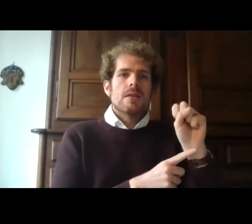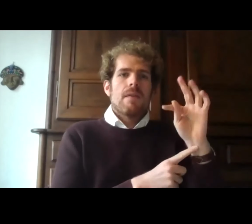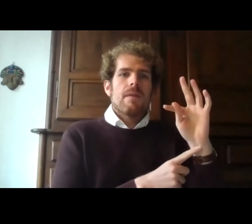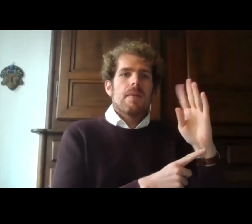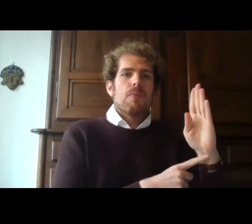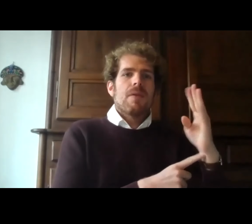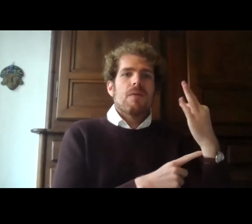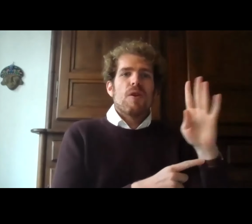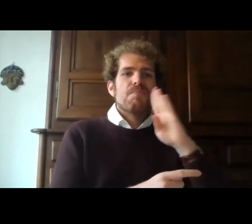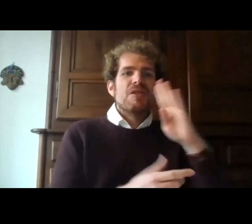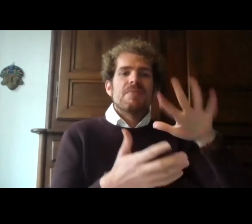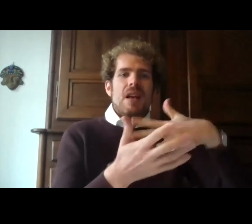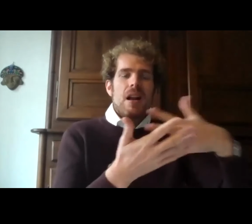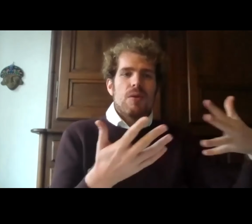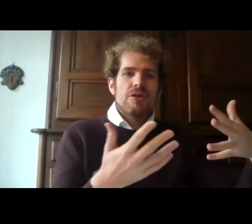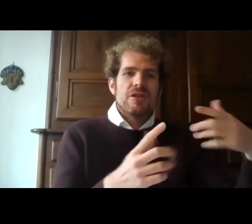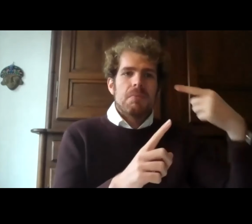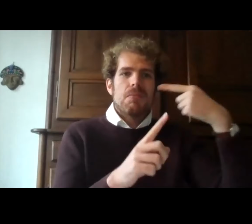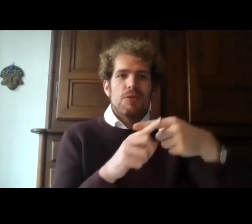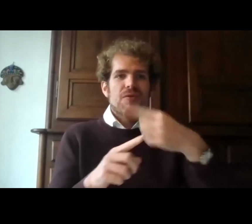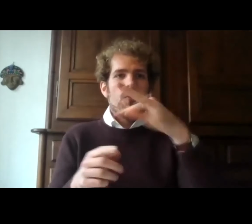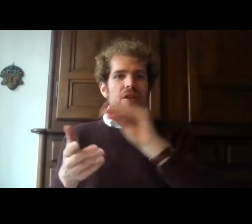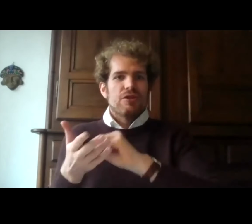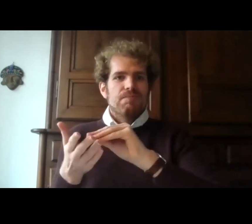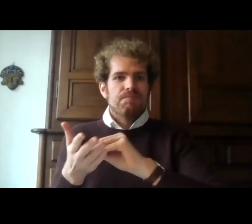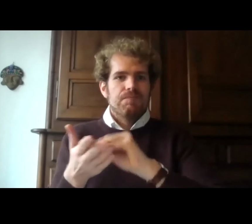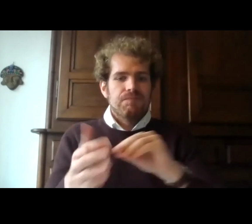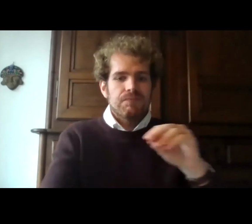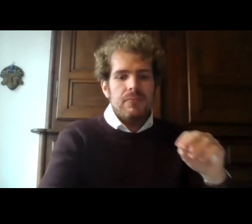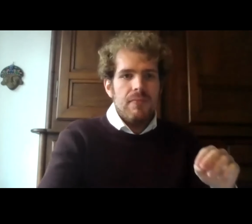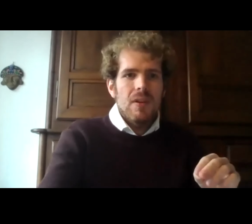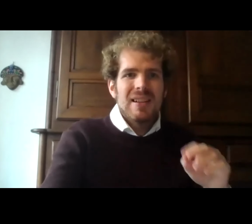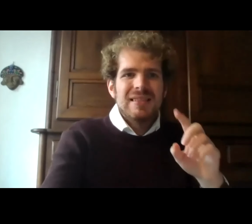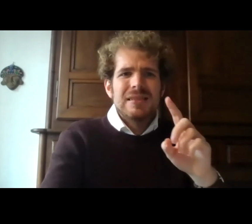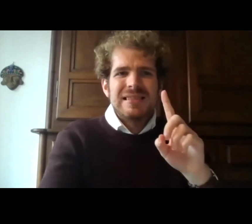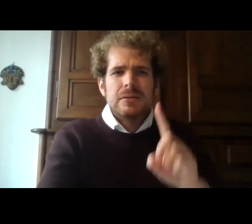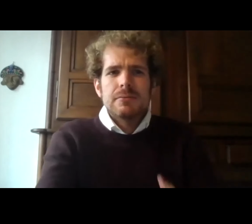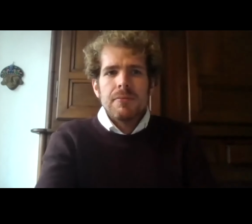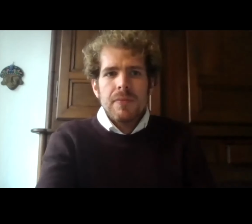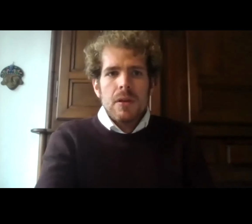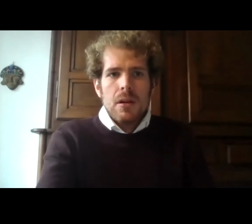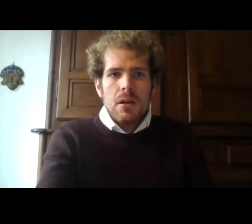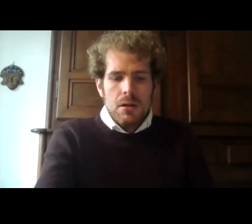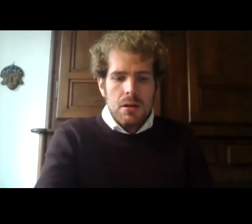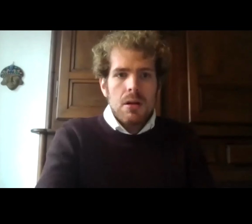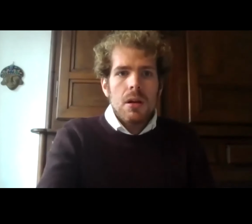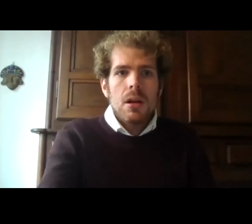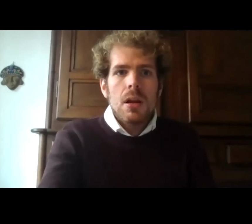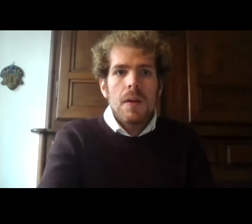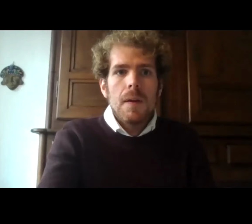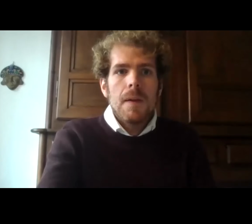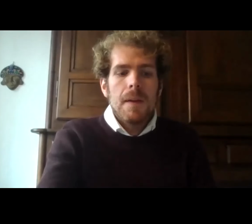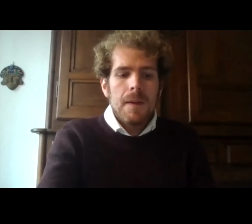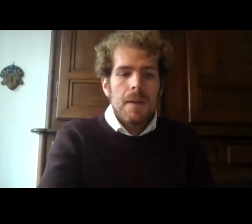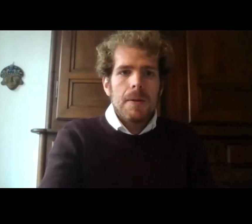At the same time, I was learning how to read and write. So I grew up using Belgian French Sign Language as well as writing French.